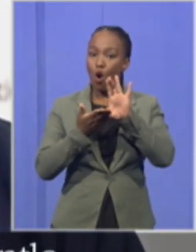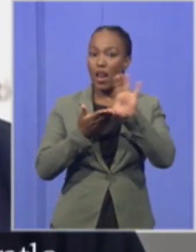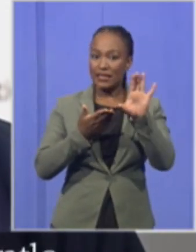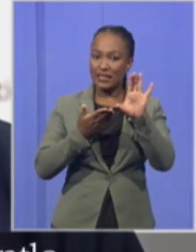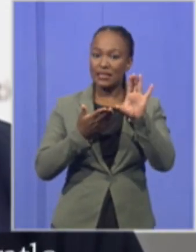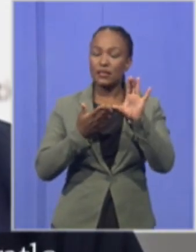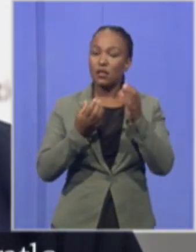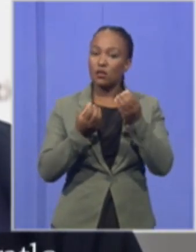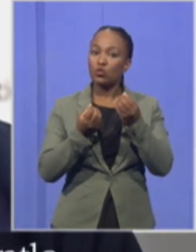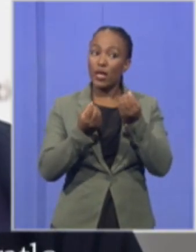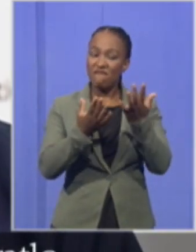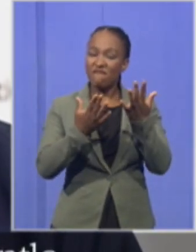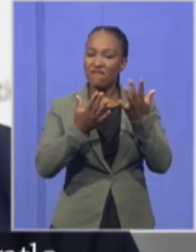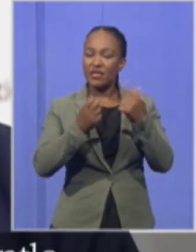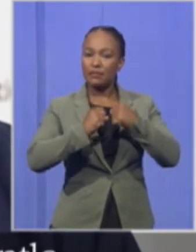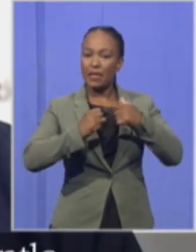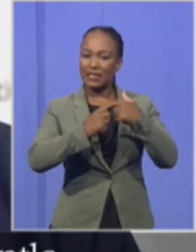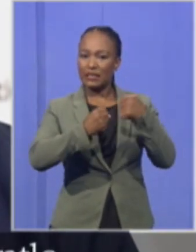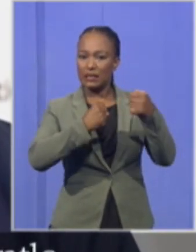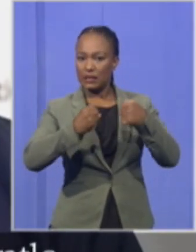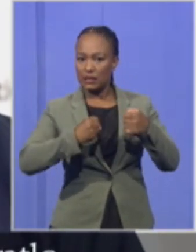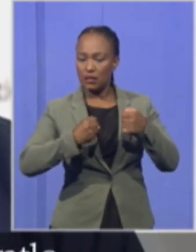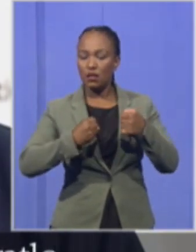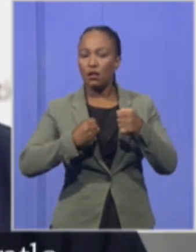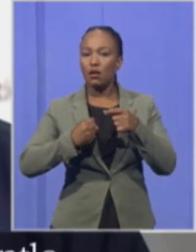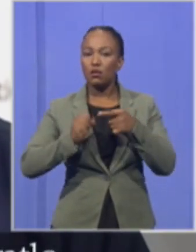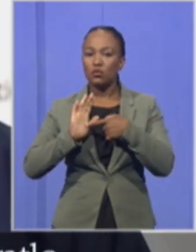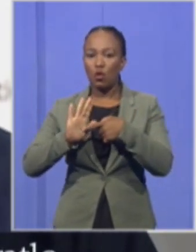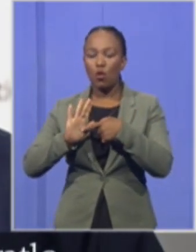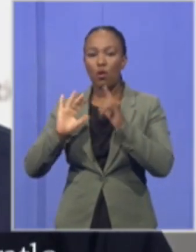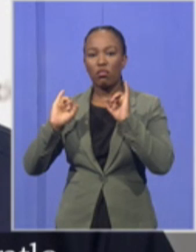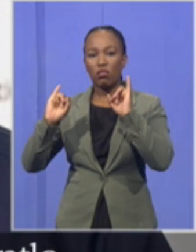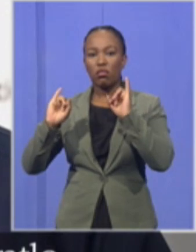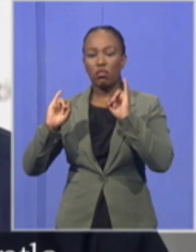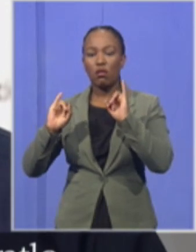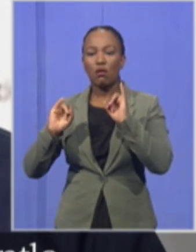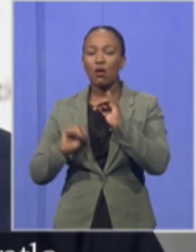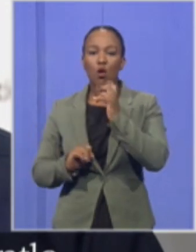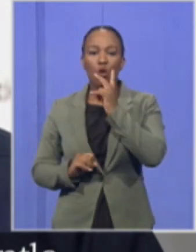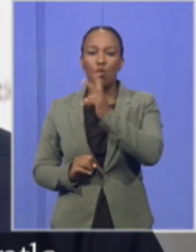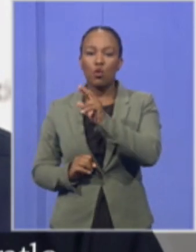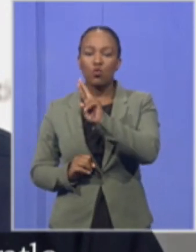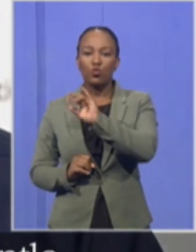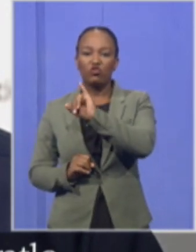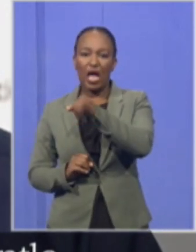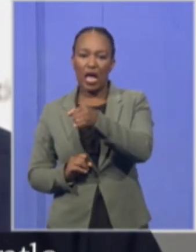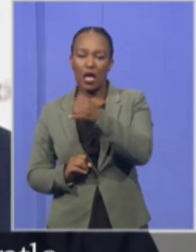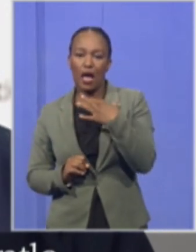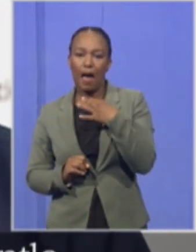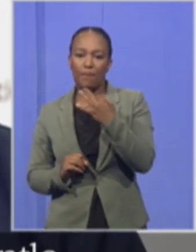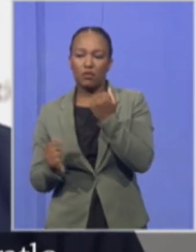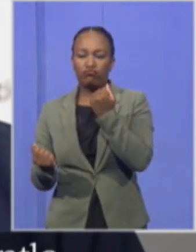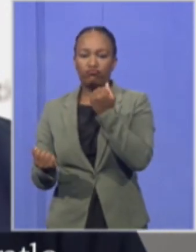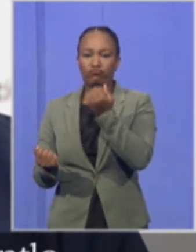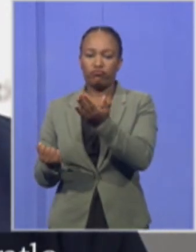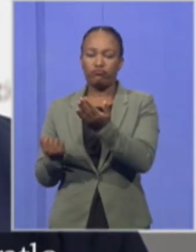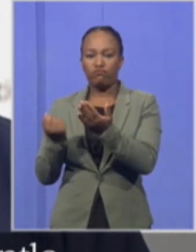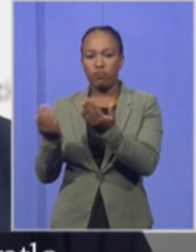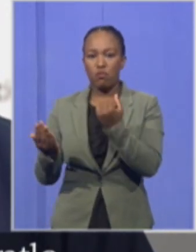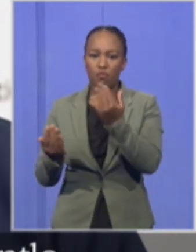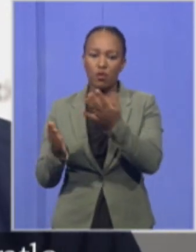there's actually no crisis. Let's not look at UJ and the number of applications they've received, where one student